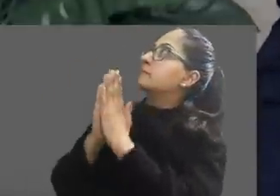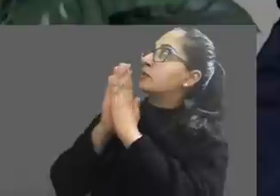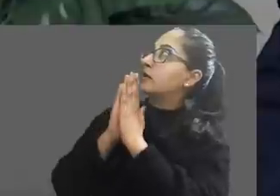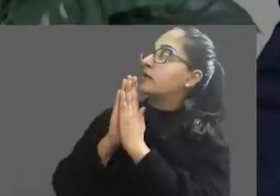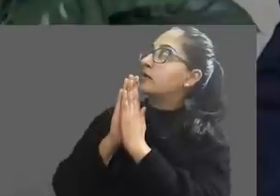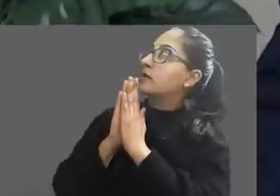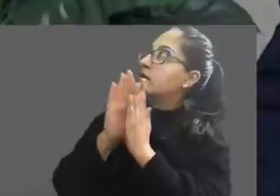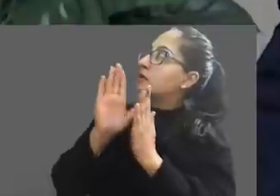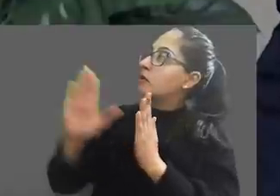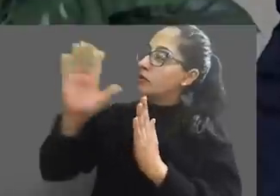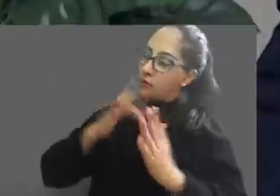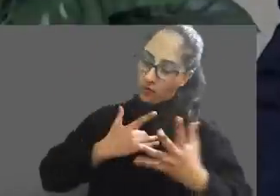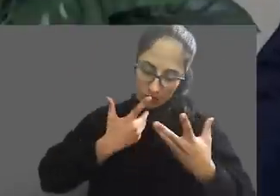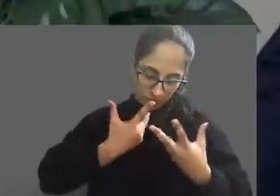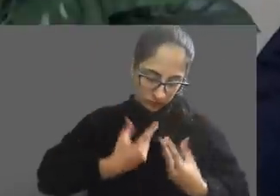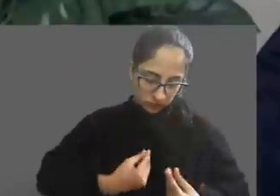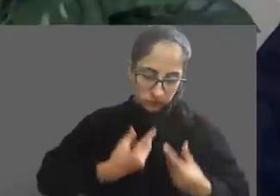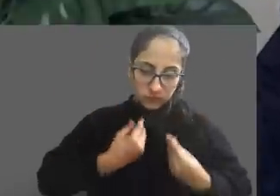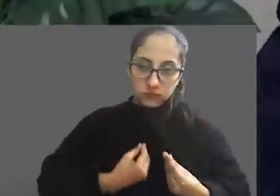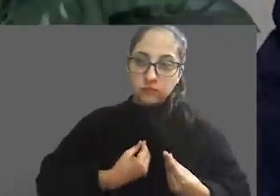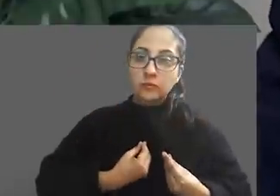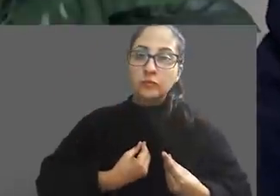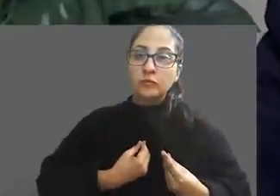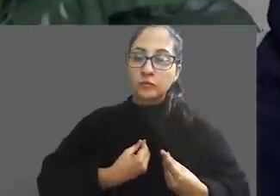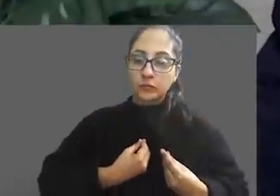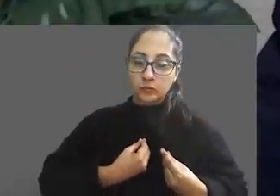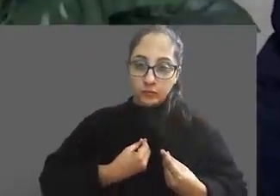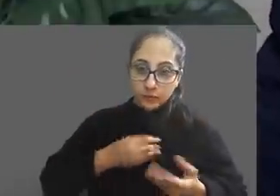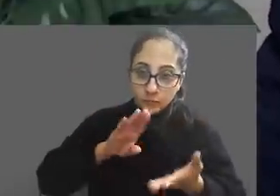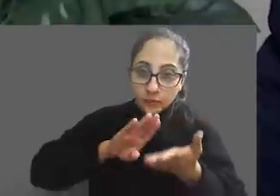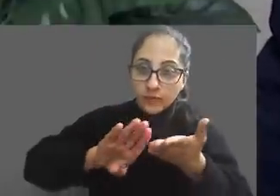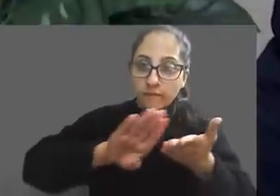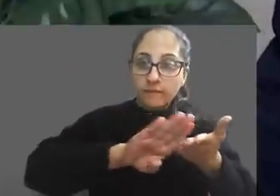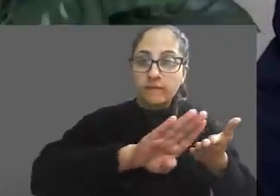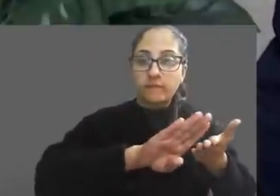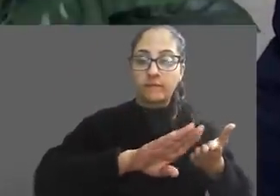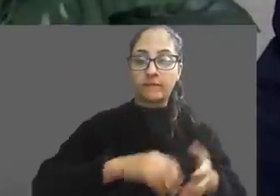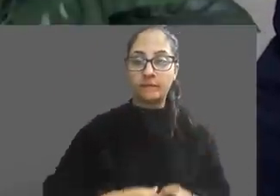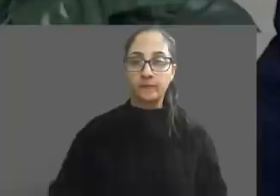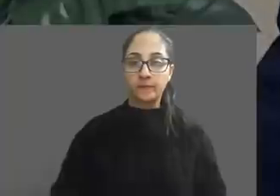reciting all 500 verses of Anantakaro is widespread.